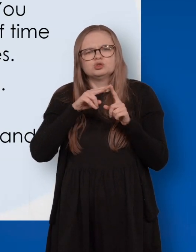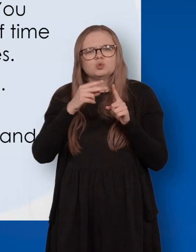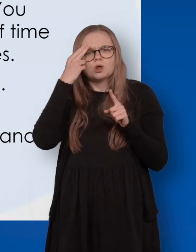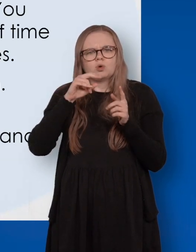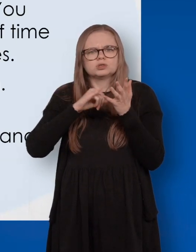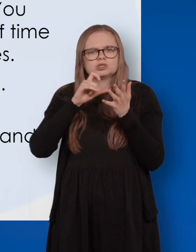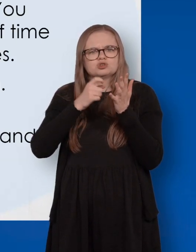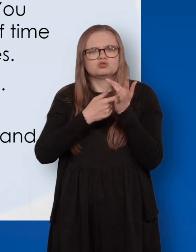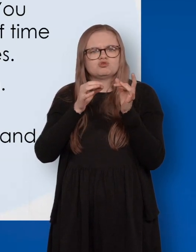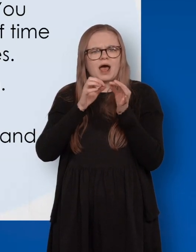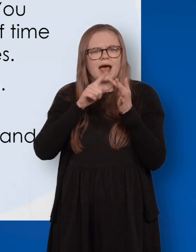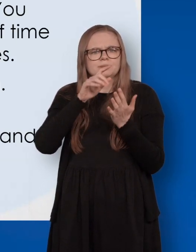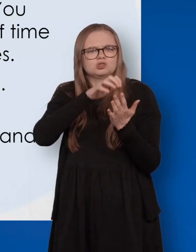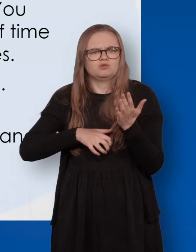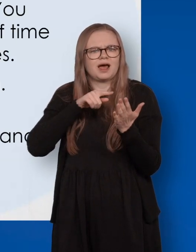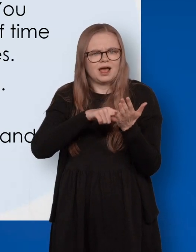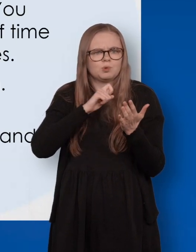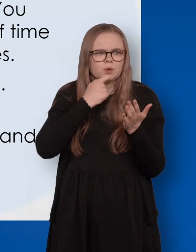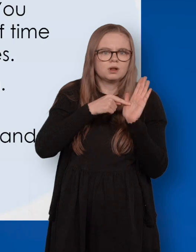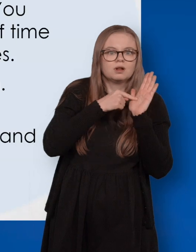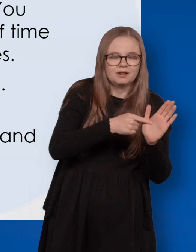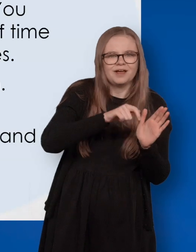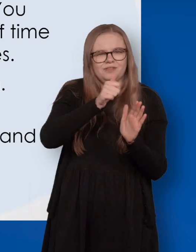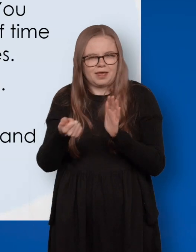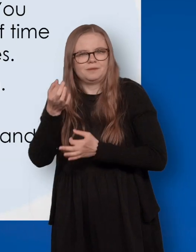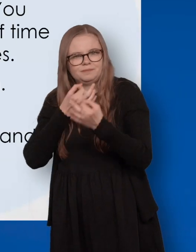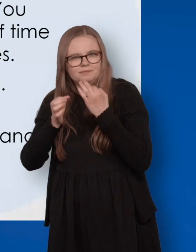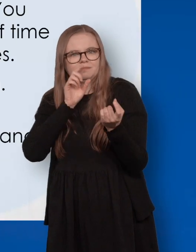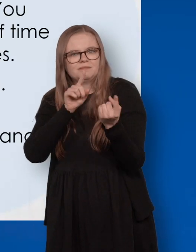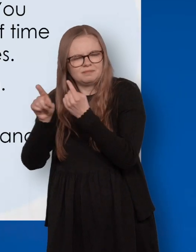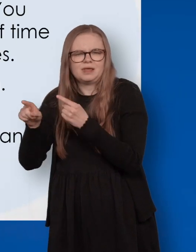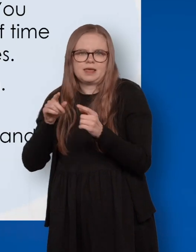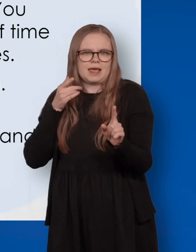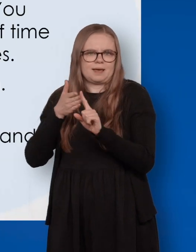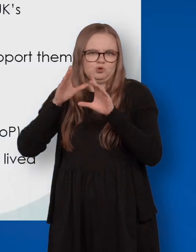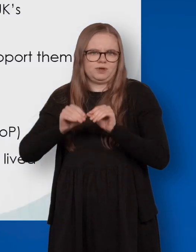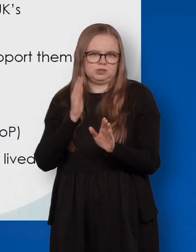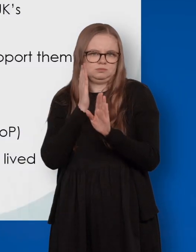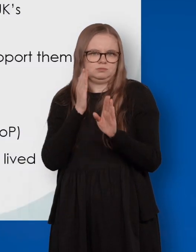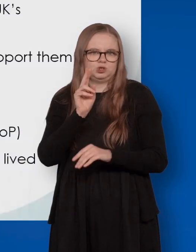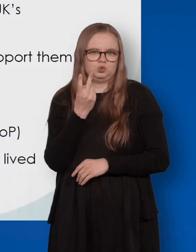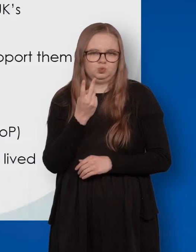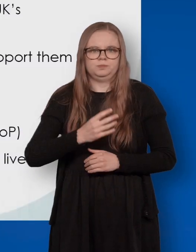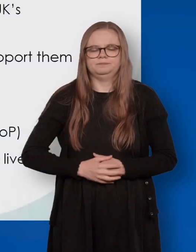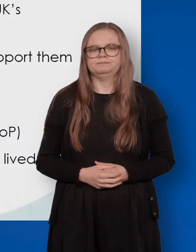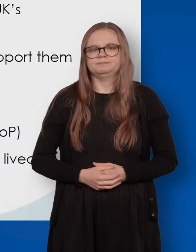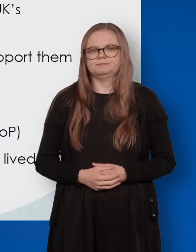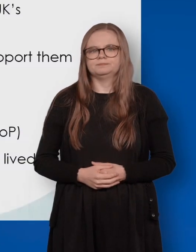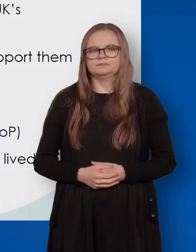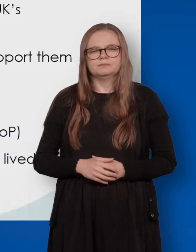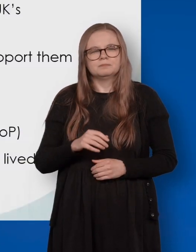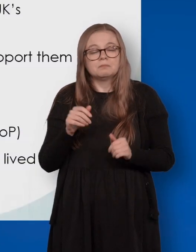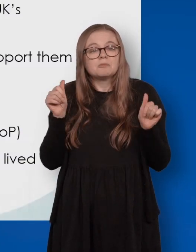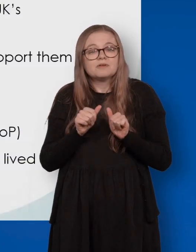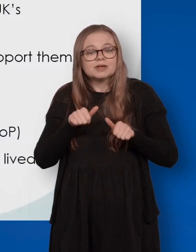and followed by a Q&A and discussion. And we do try and finish promptly at 2 o'clock. So just a short